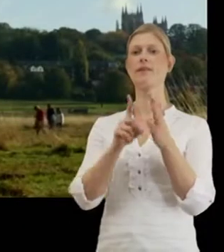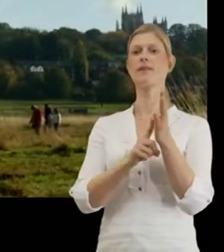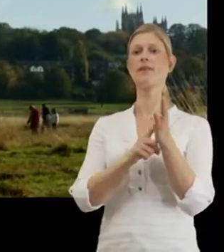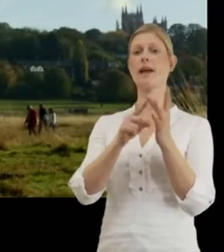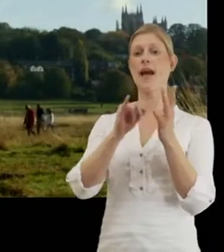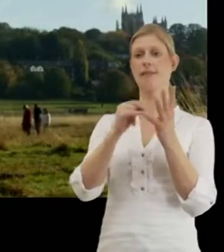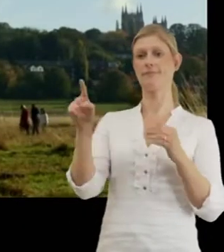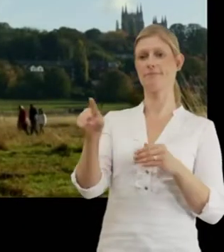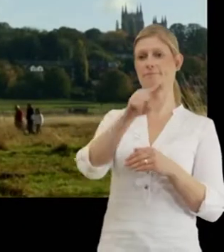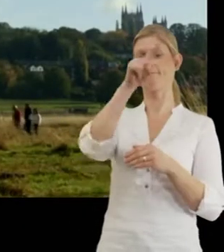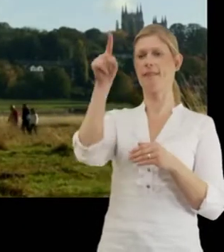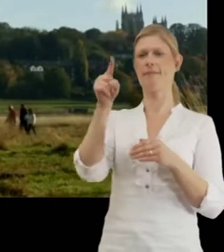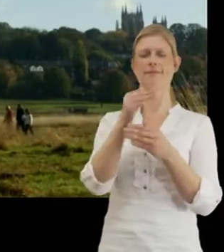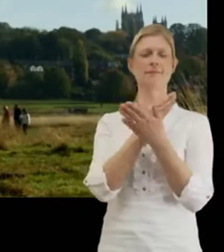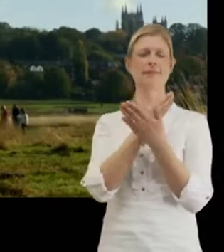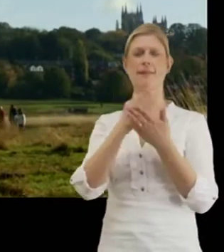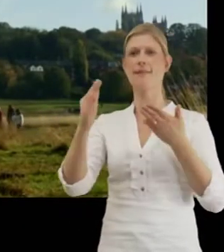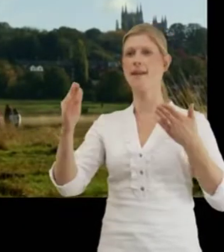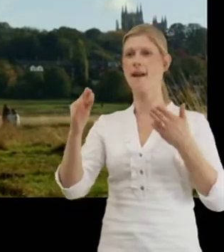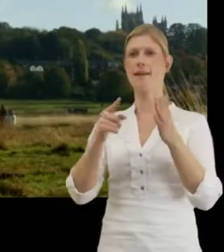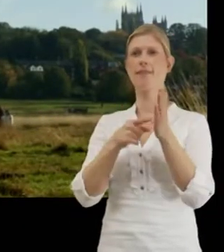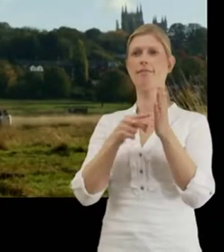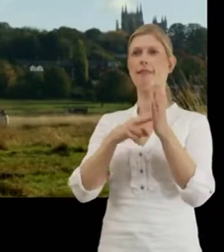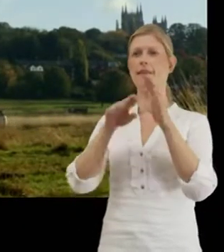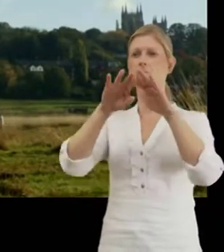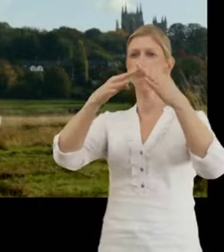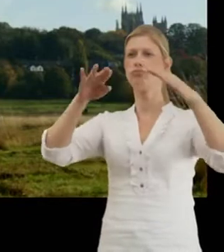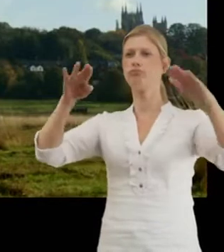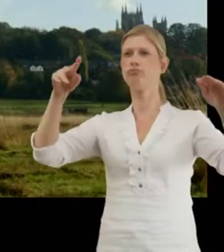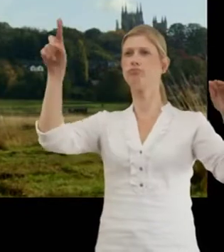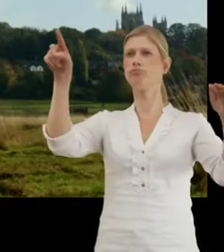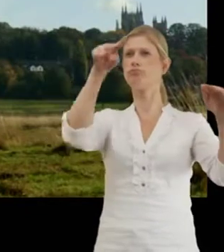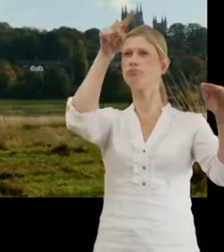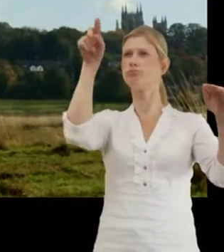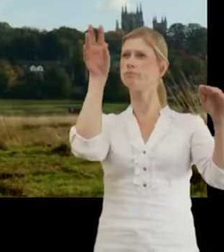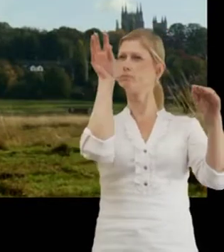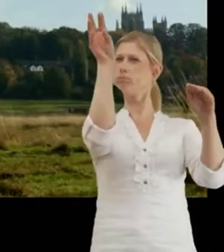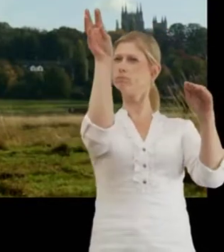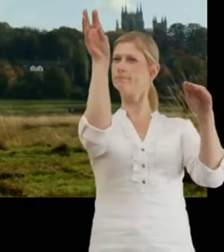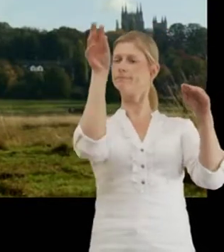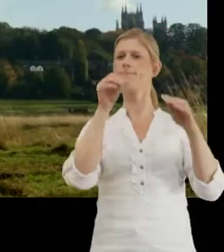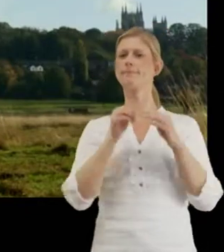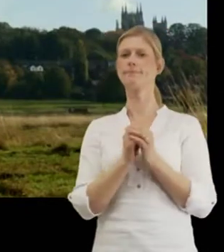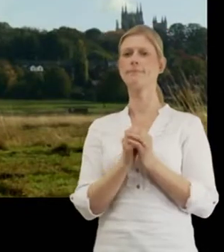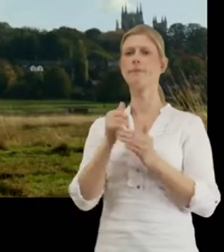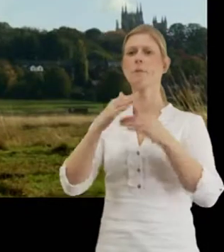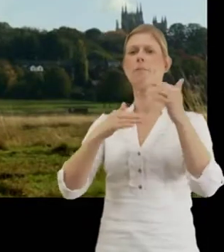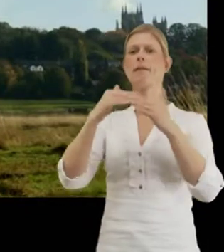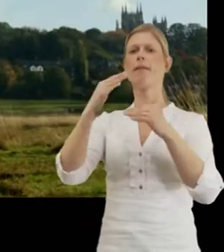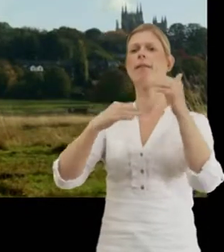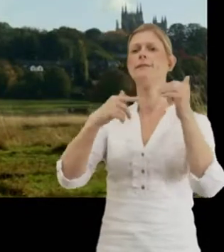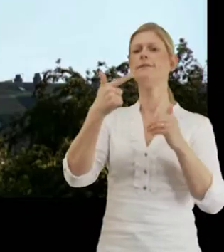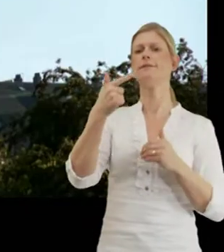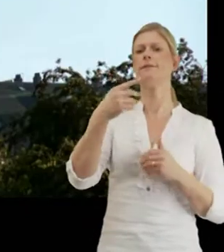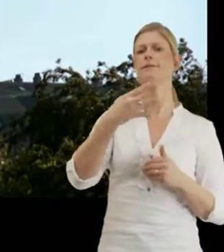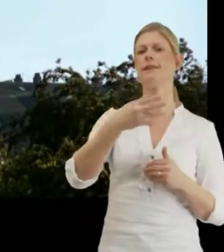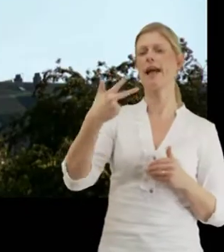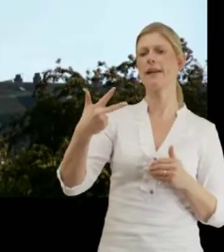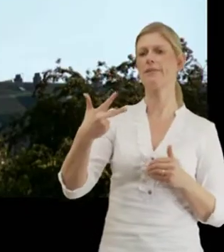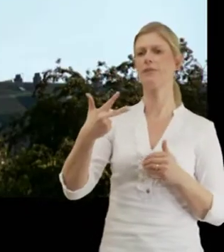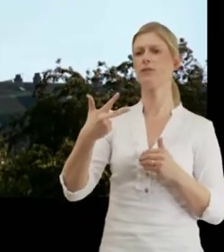Ellis Mill is a distinctive and iconic part of Lincoln's skyline. It was built in